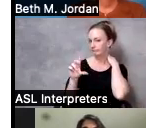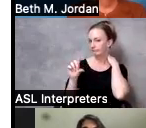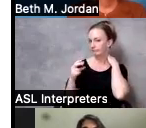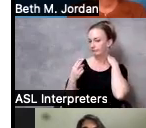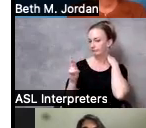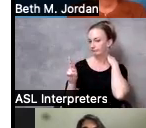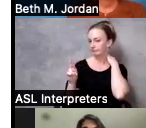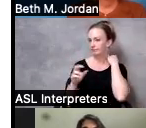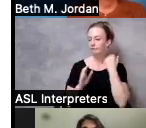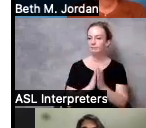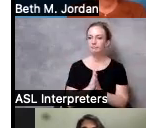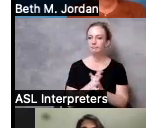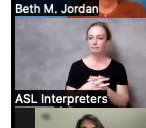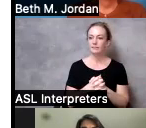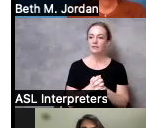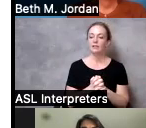So